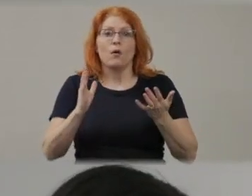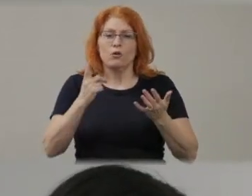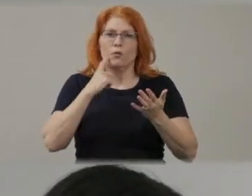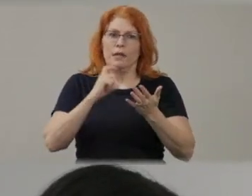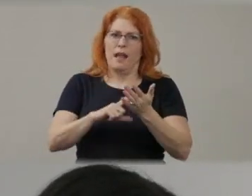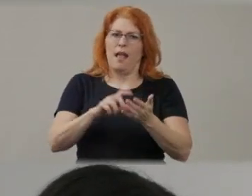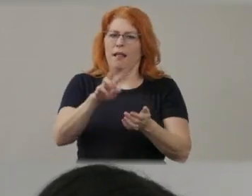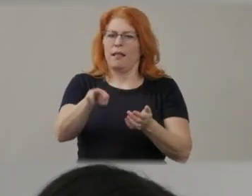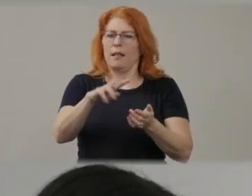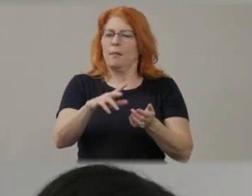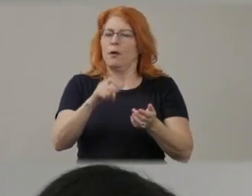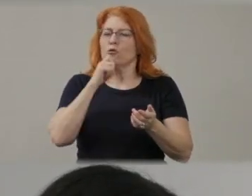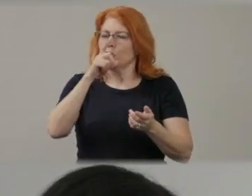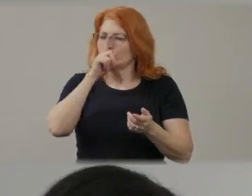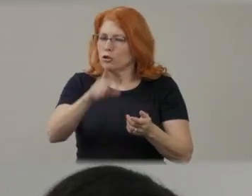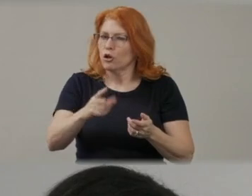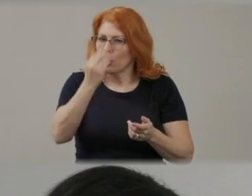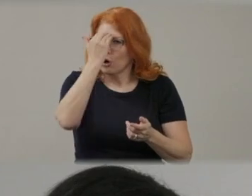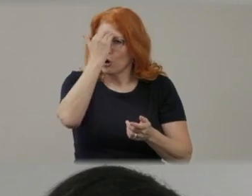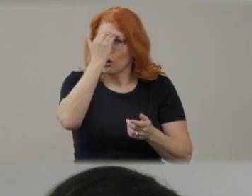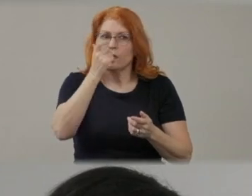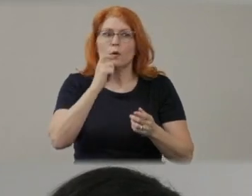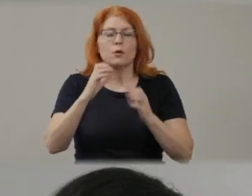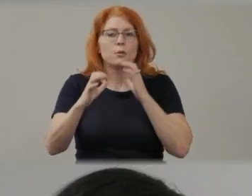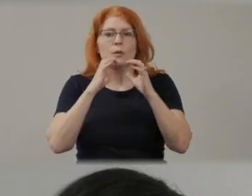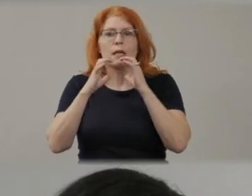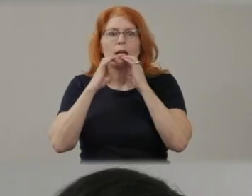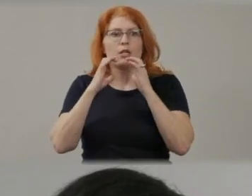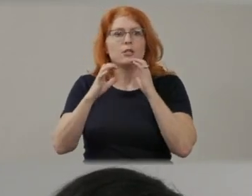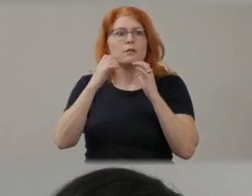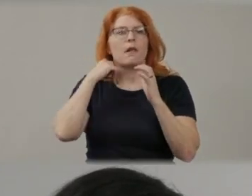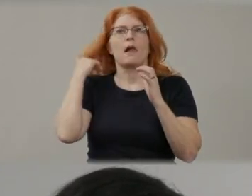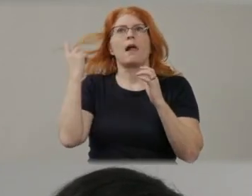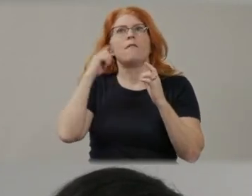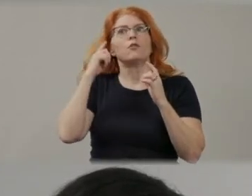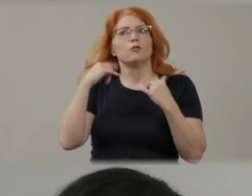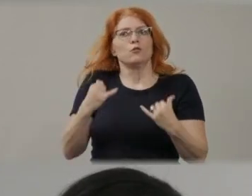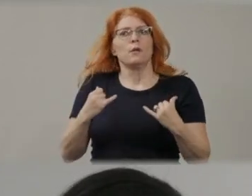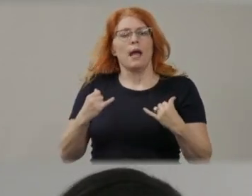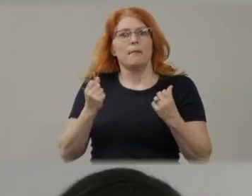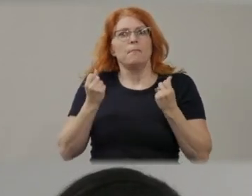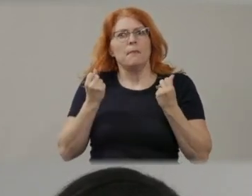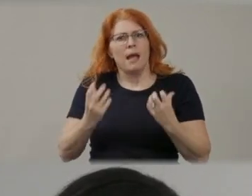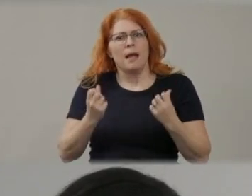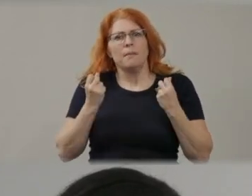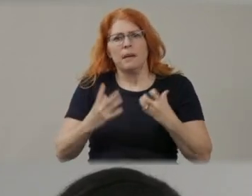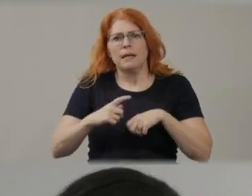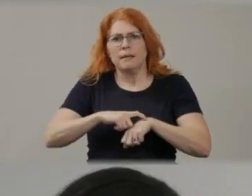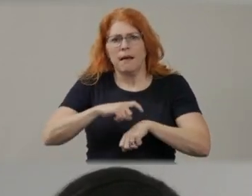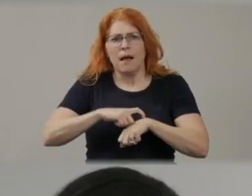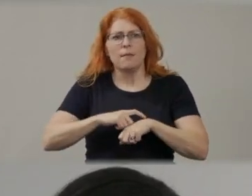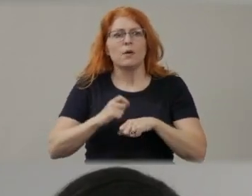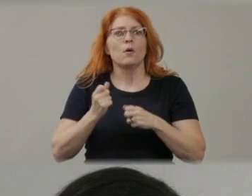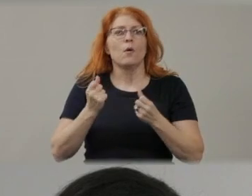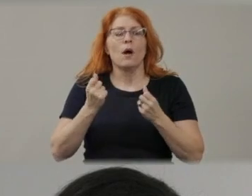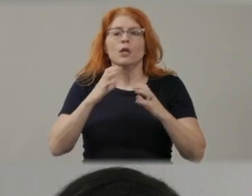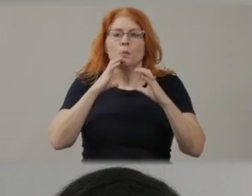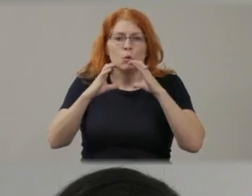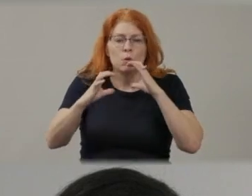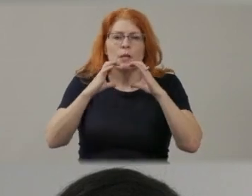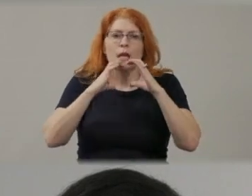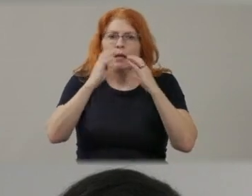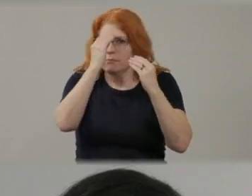but you don't know. So communication, I've heard this today many times, is you have to